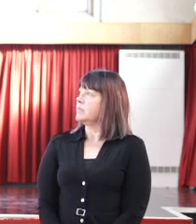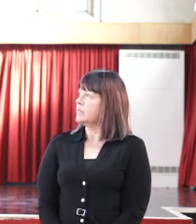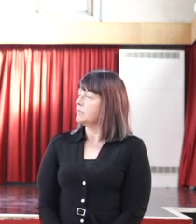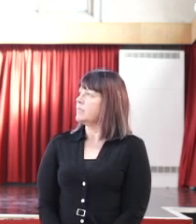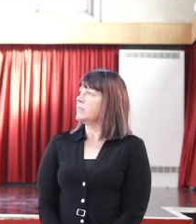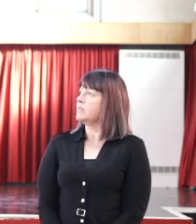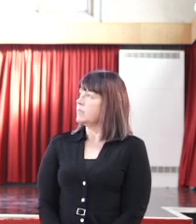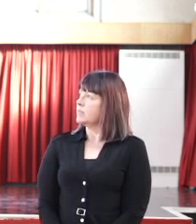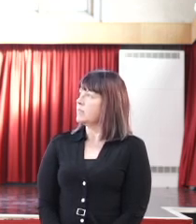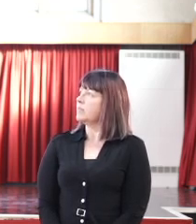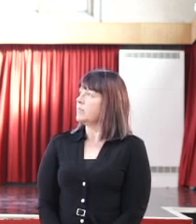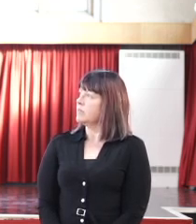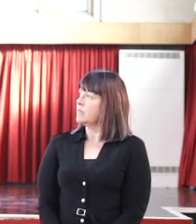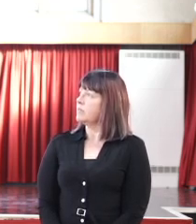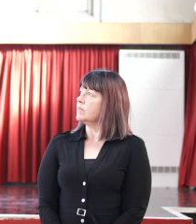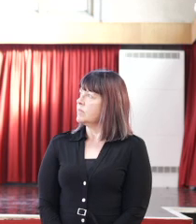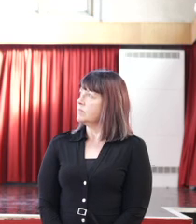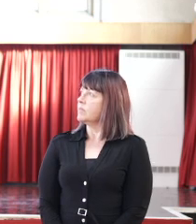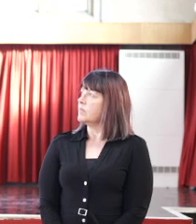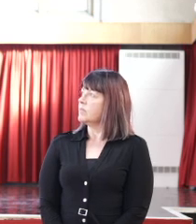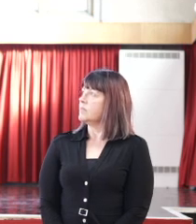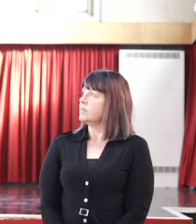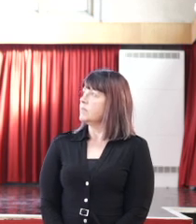working together and respecting each other.